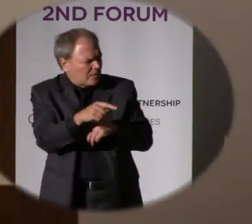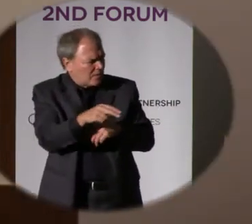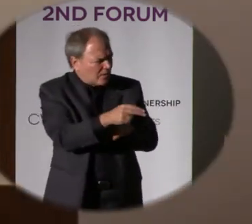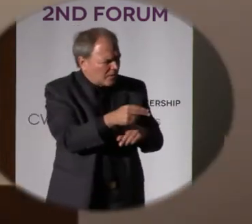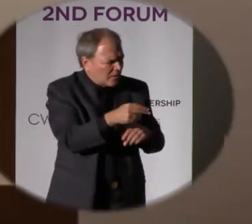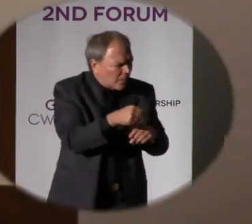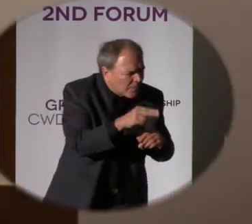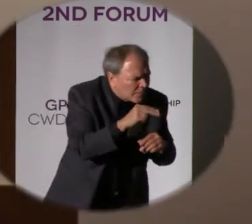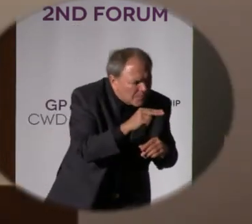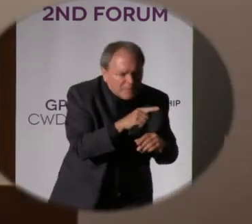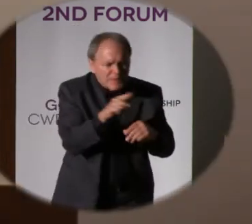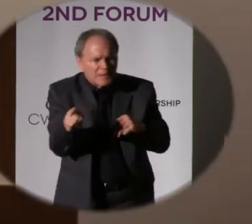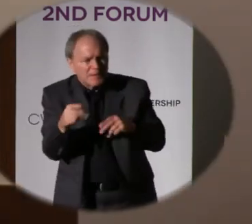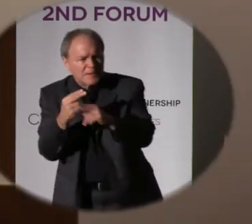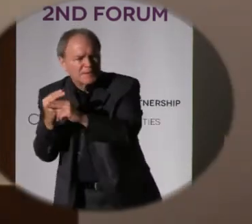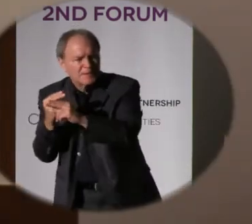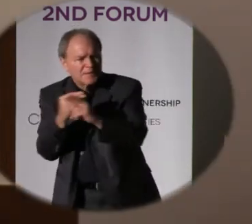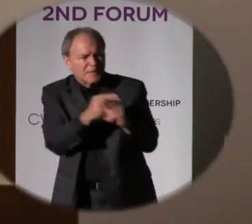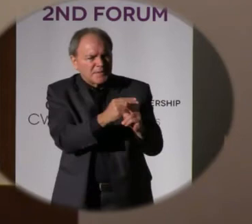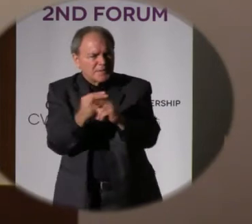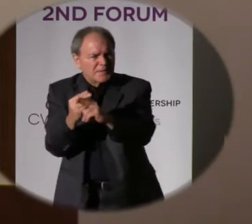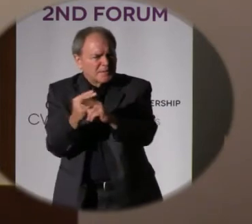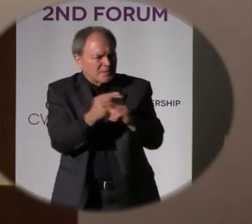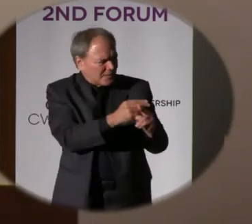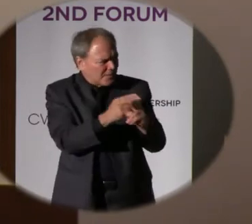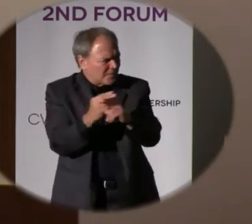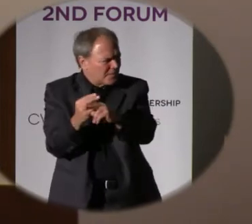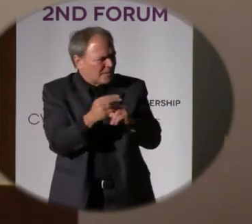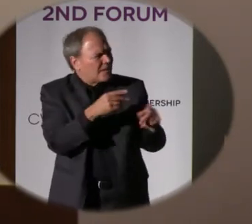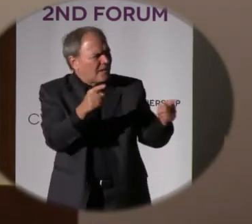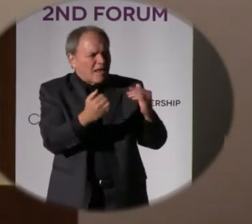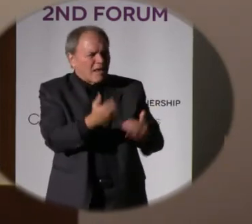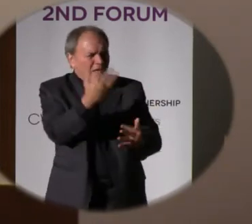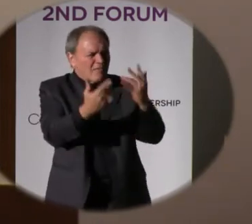will burn, you will die, and you will not